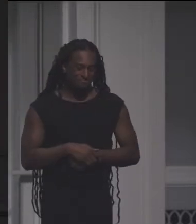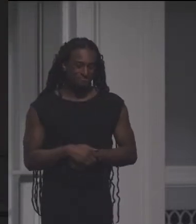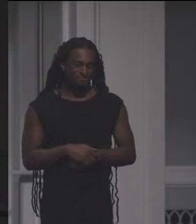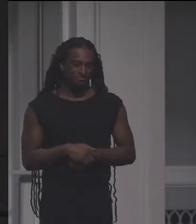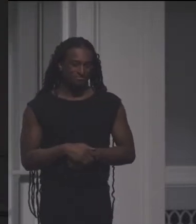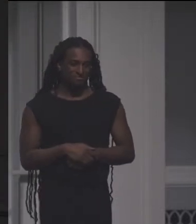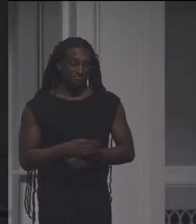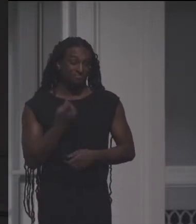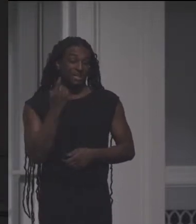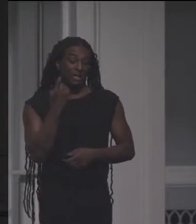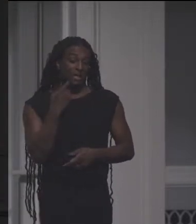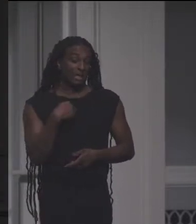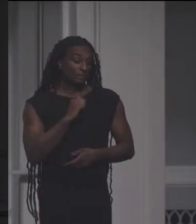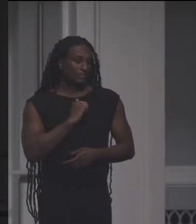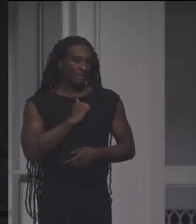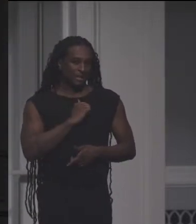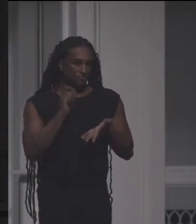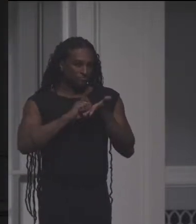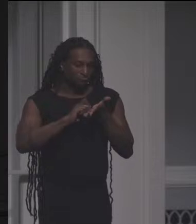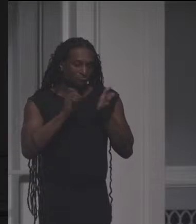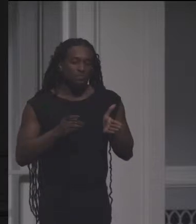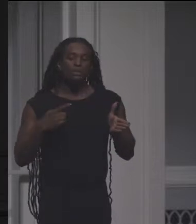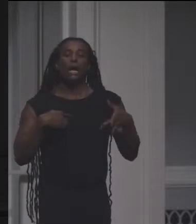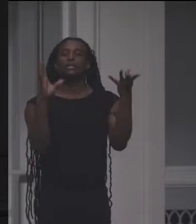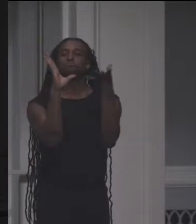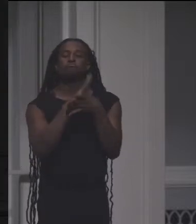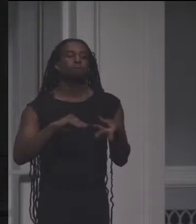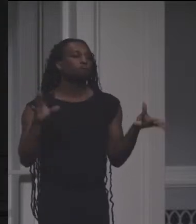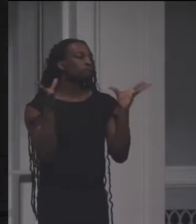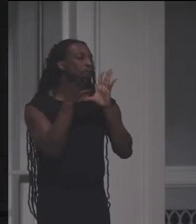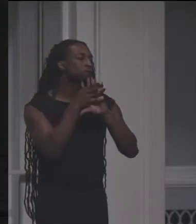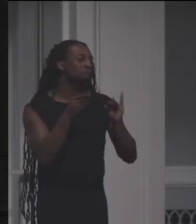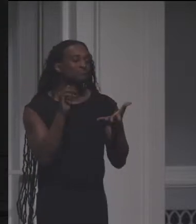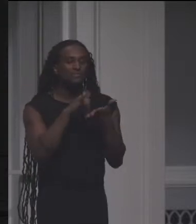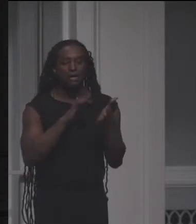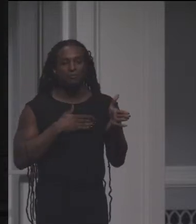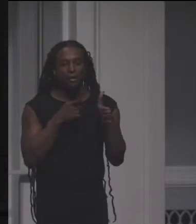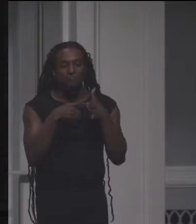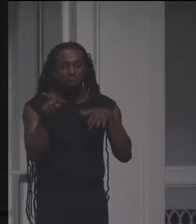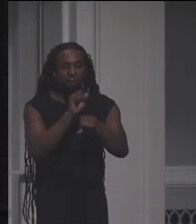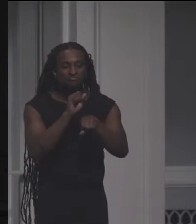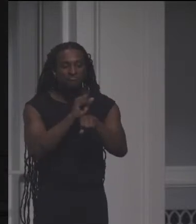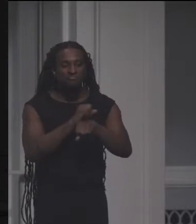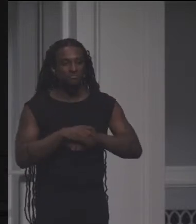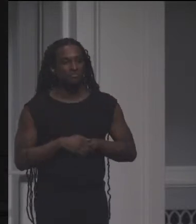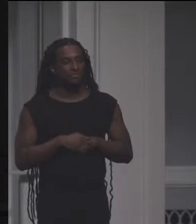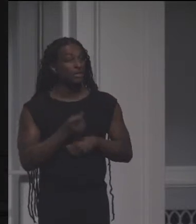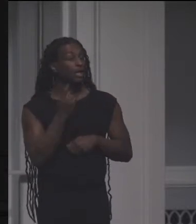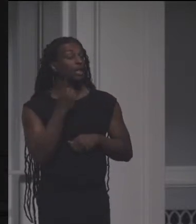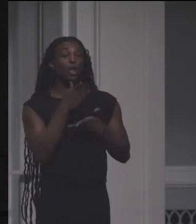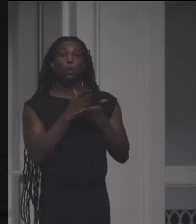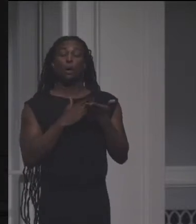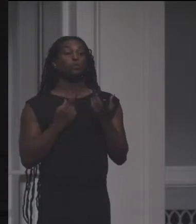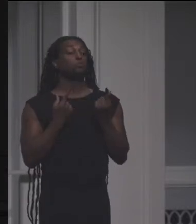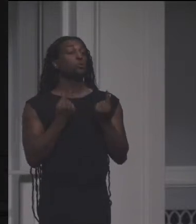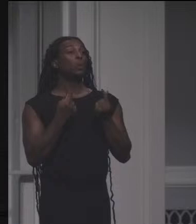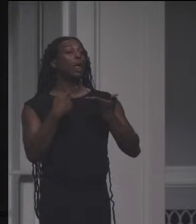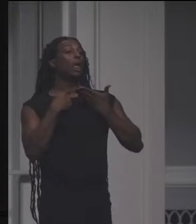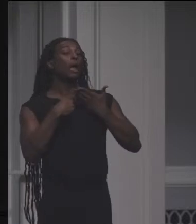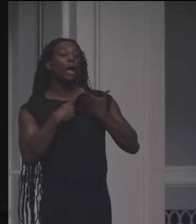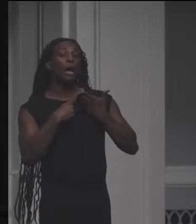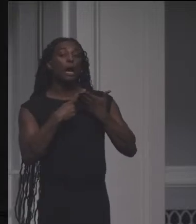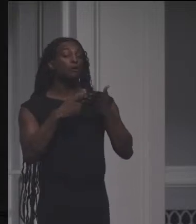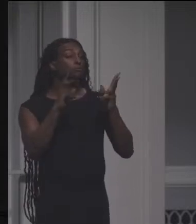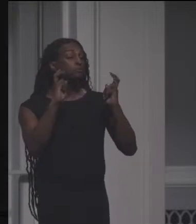I'm a novelist. I tell stories for a living. And part of what I'm going to be talking about